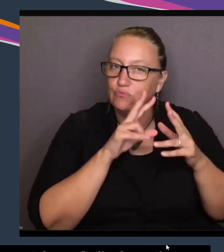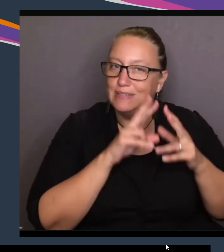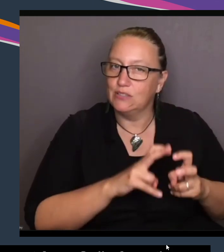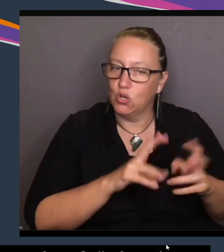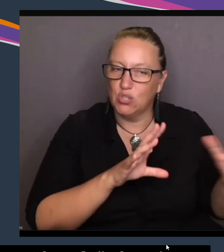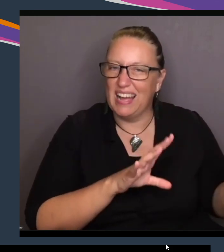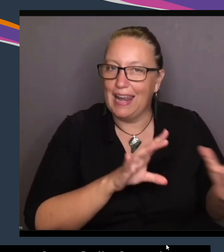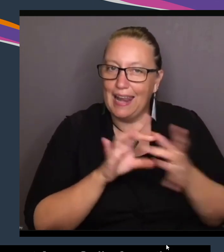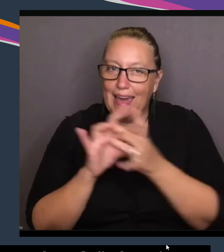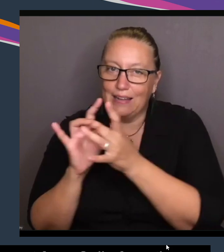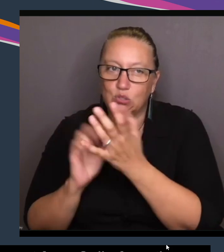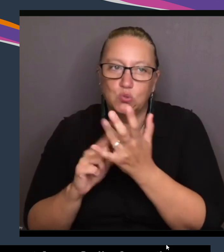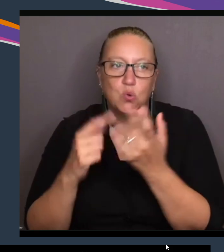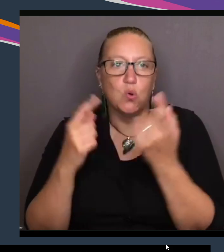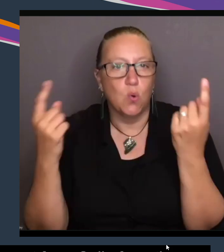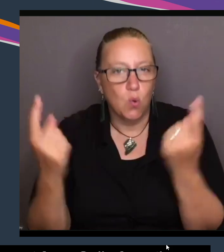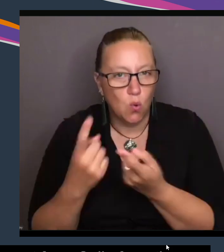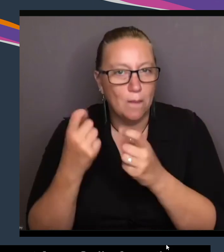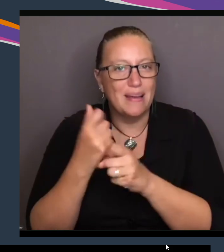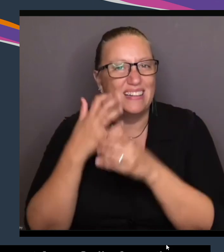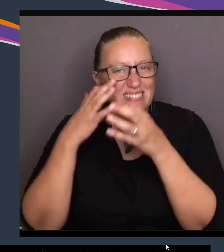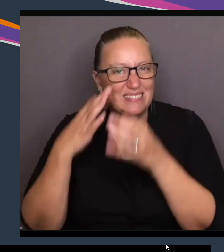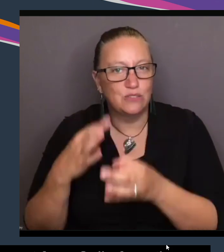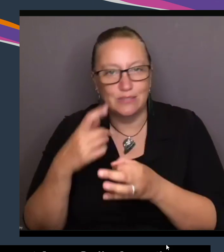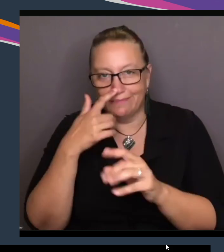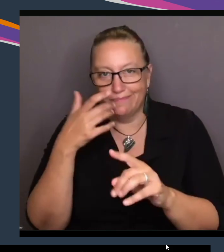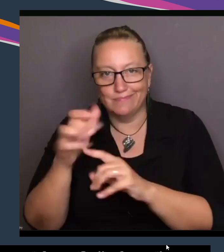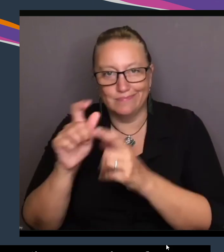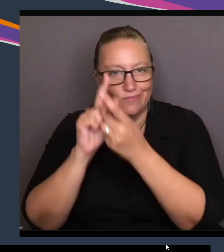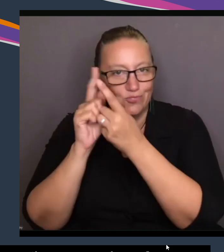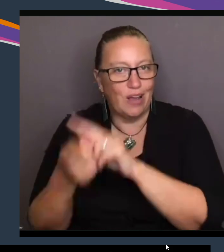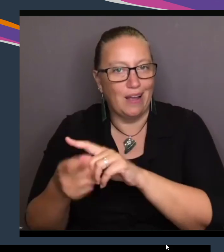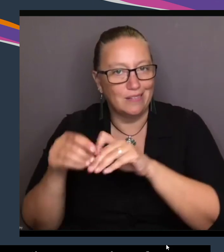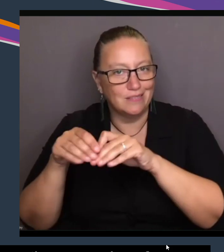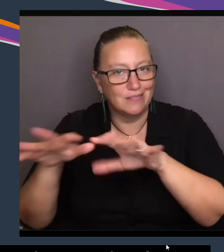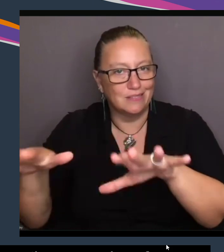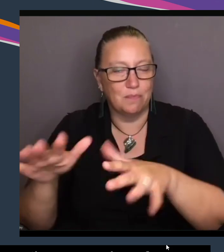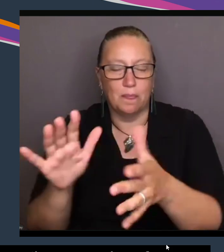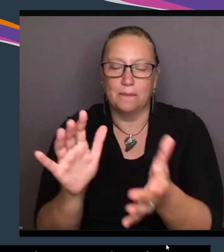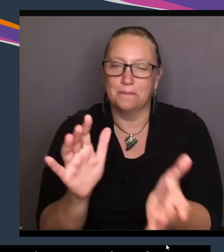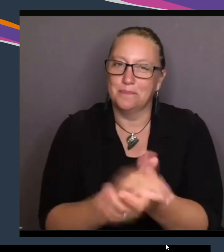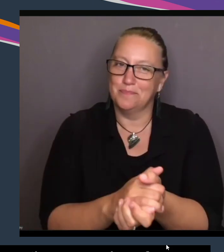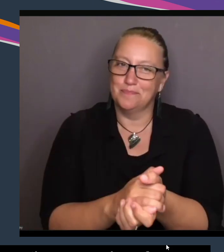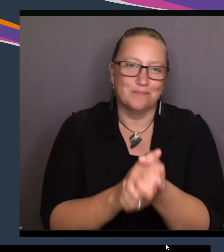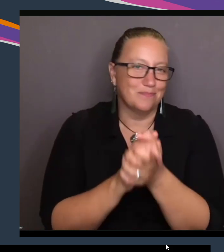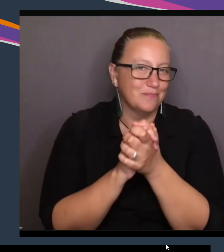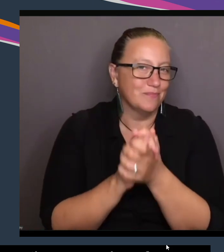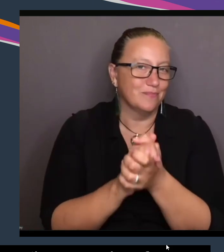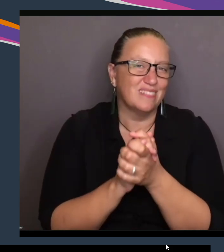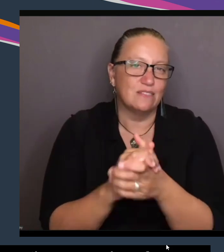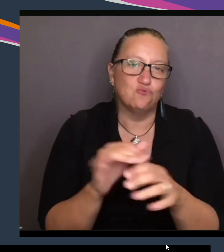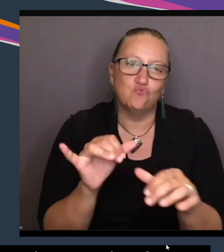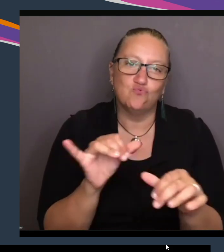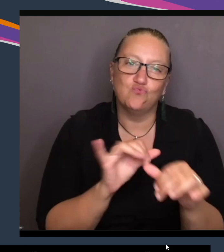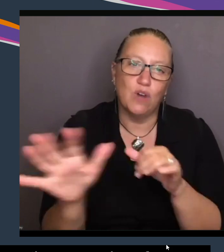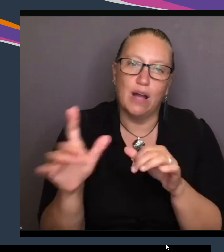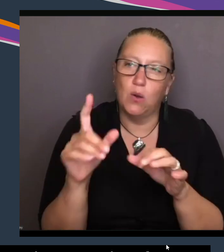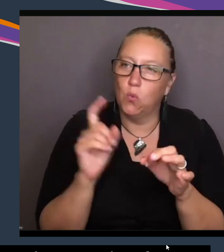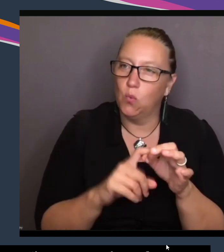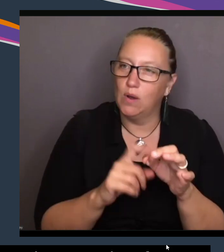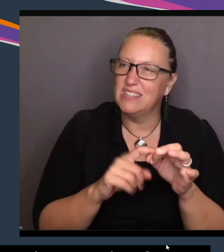could make changes? Thank you very much. And absolutely, that's a core part of